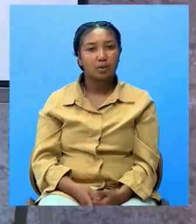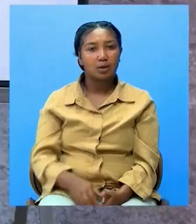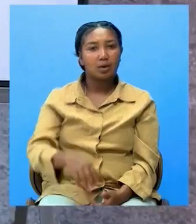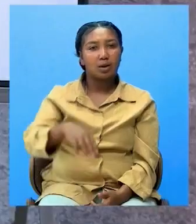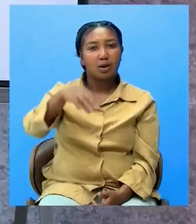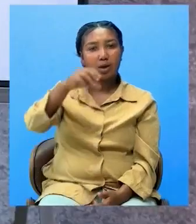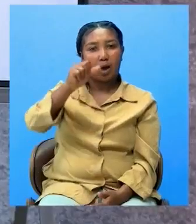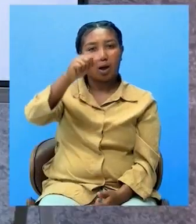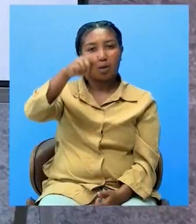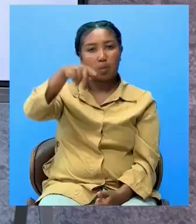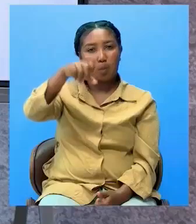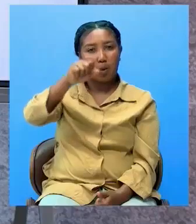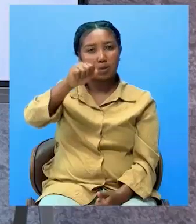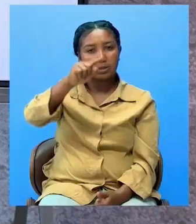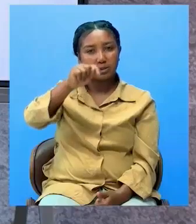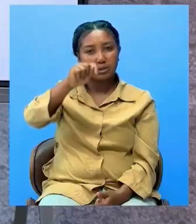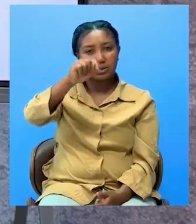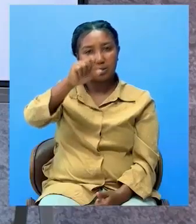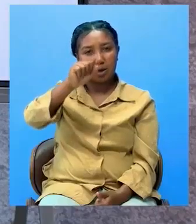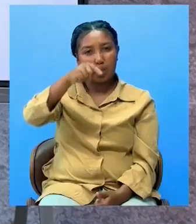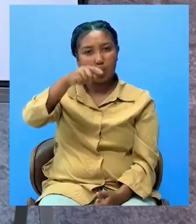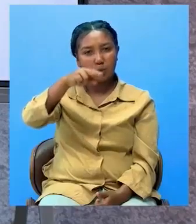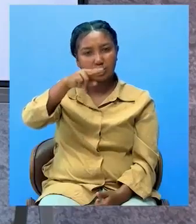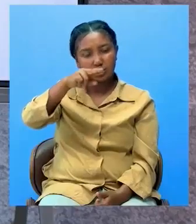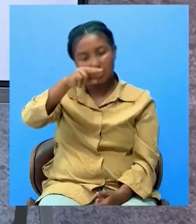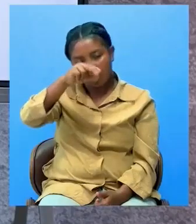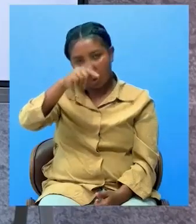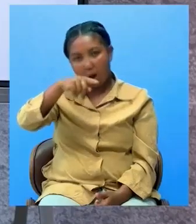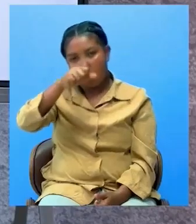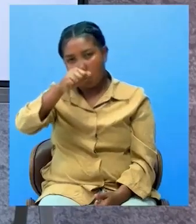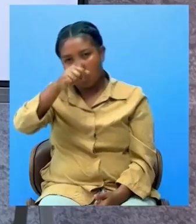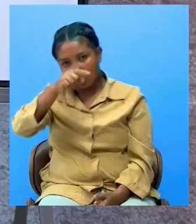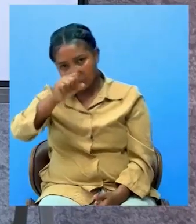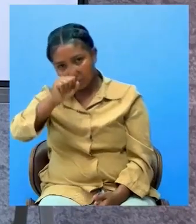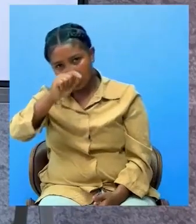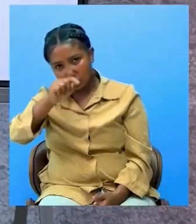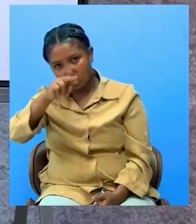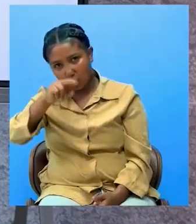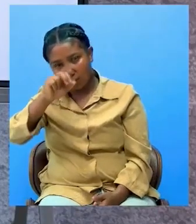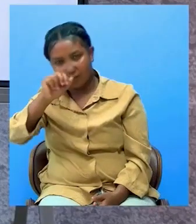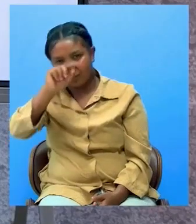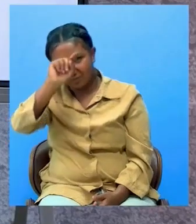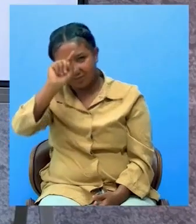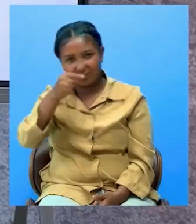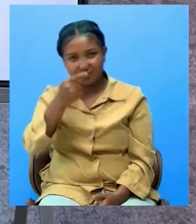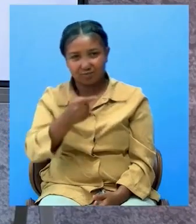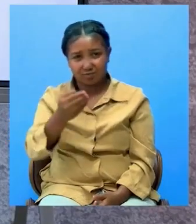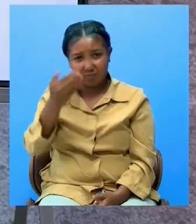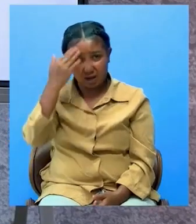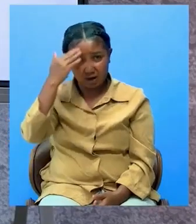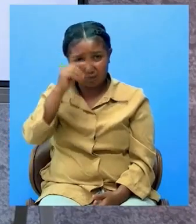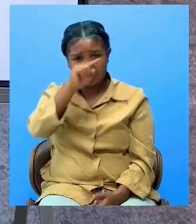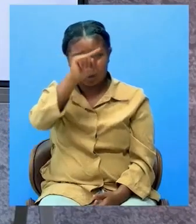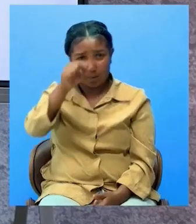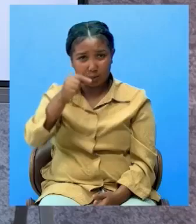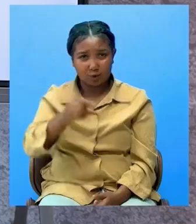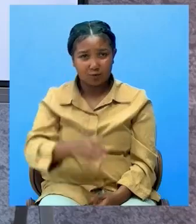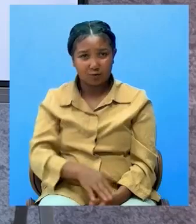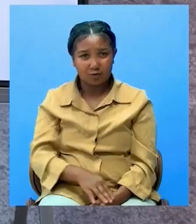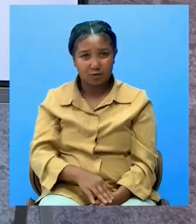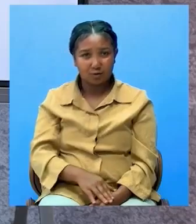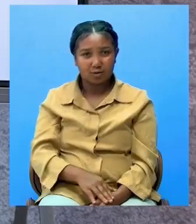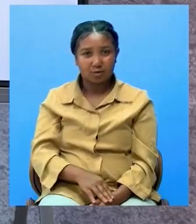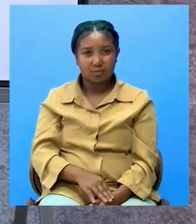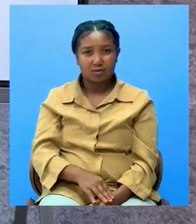Okay. When do we use this apostrophe? Do you know its symbol?